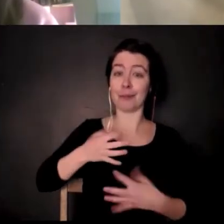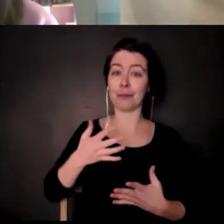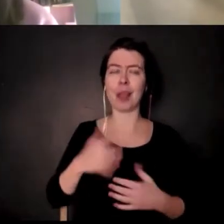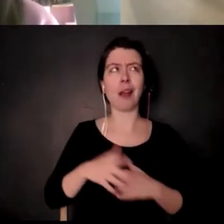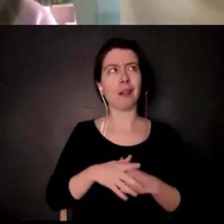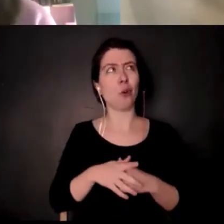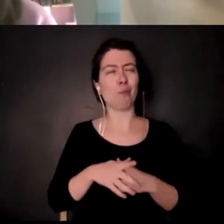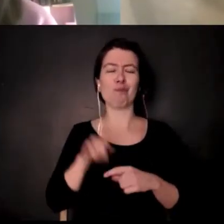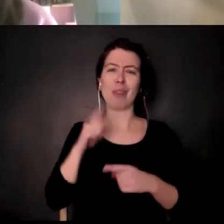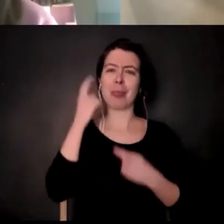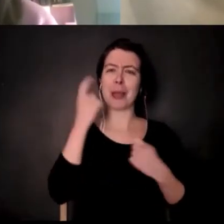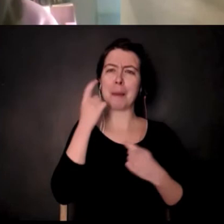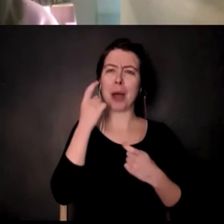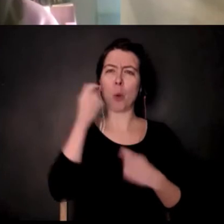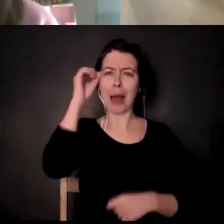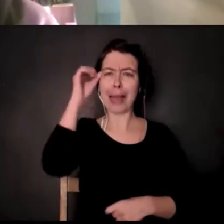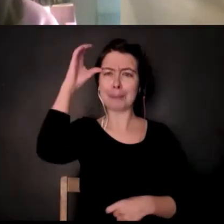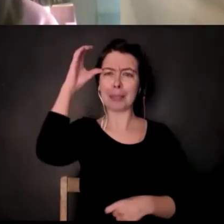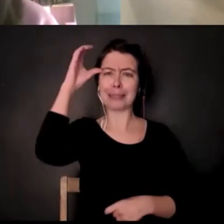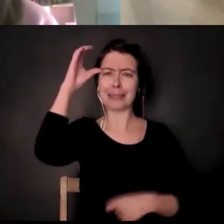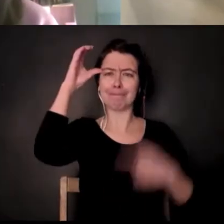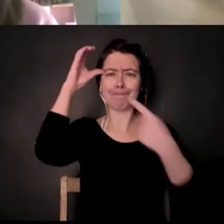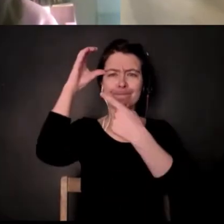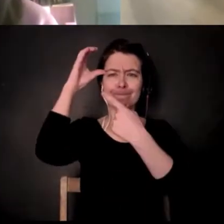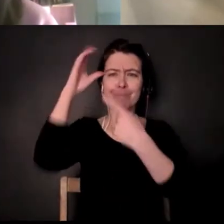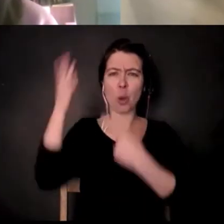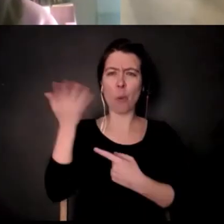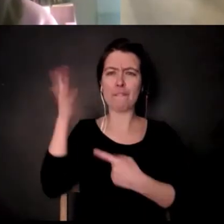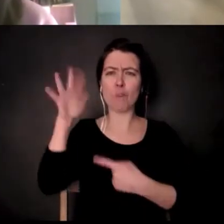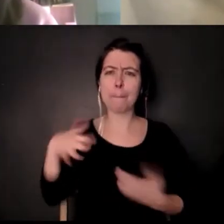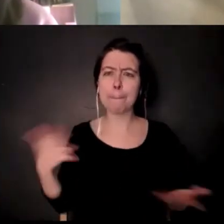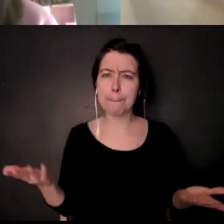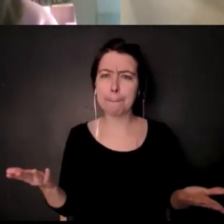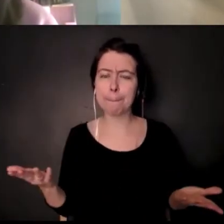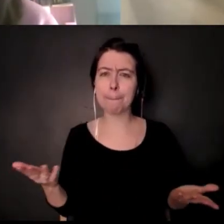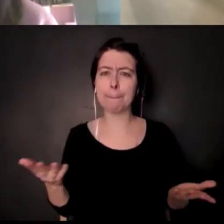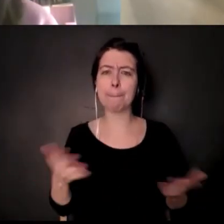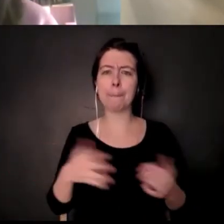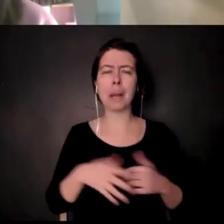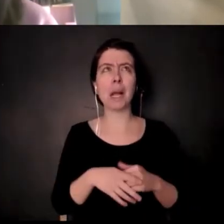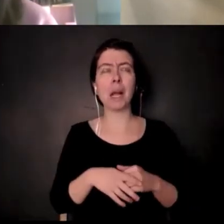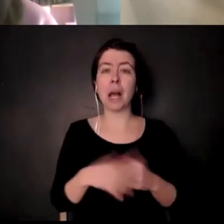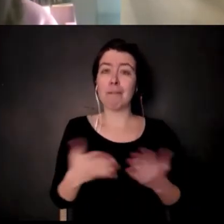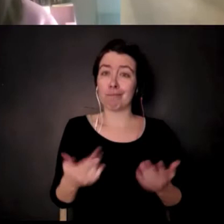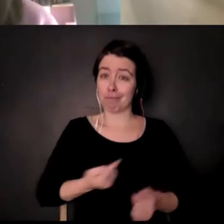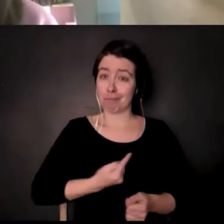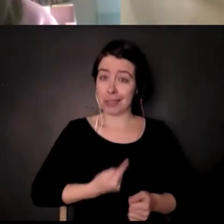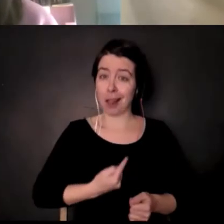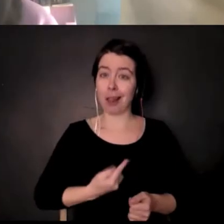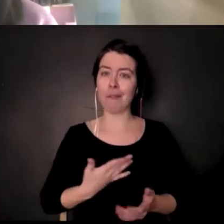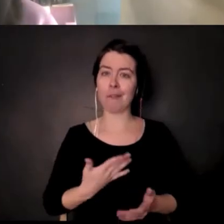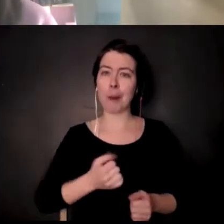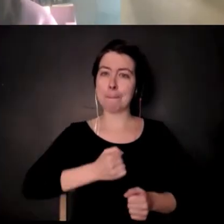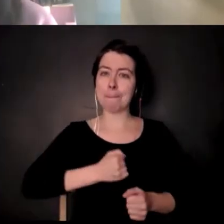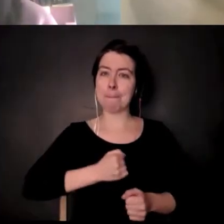comes from. And I've been rooting myself more and more in my family home, in my intergenerational family